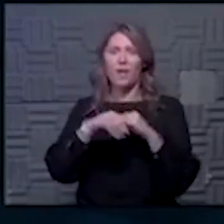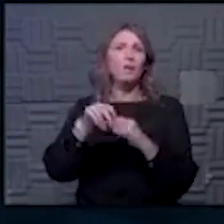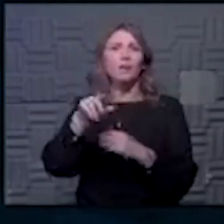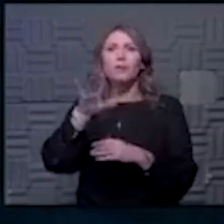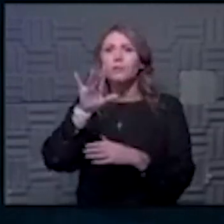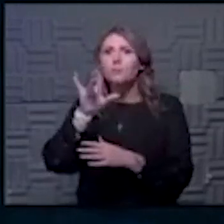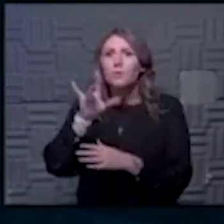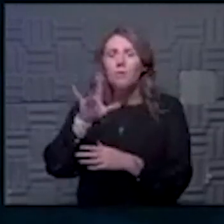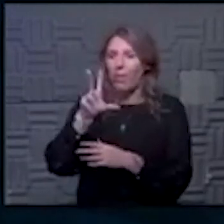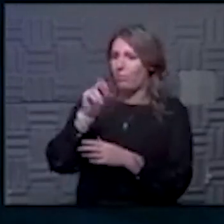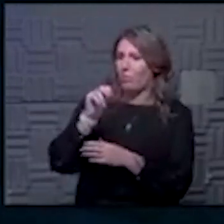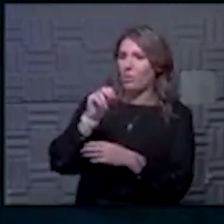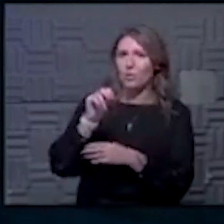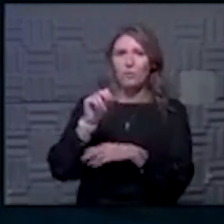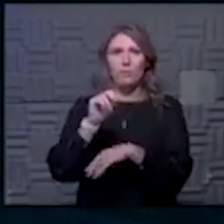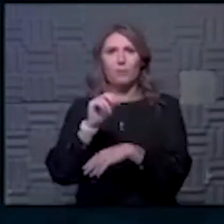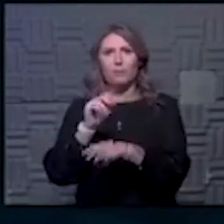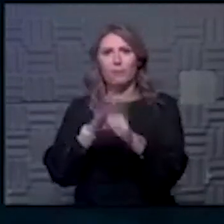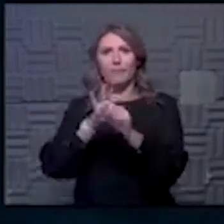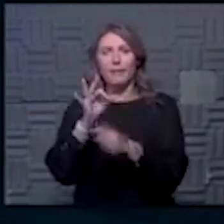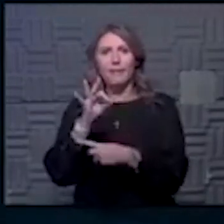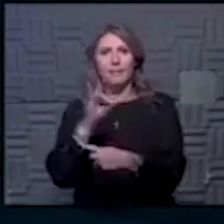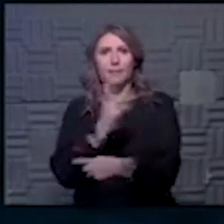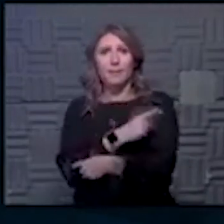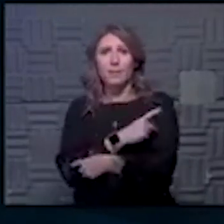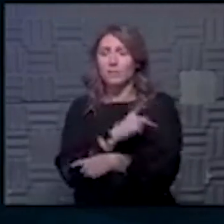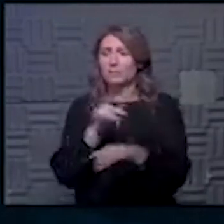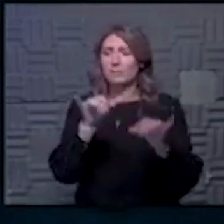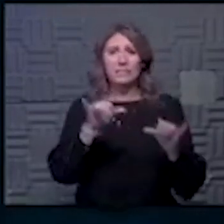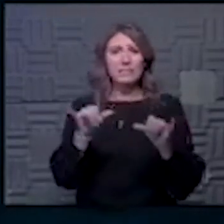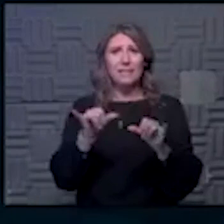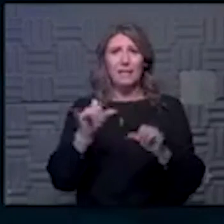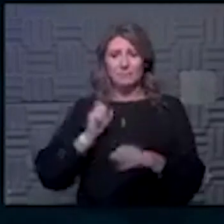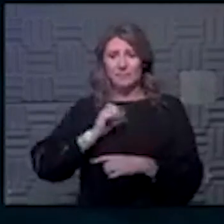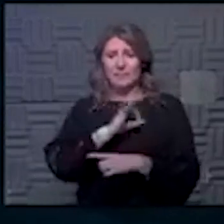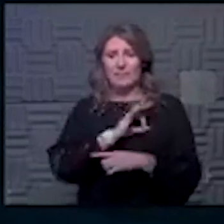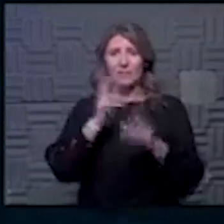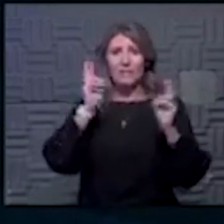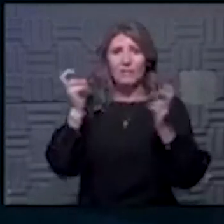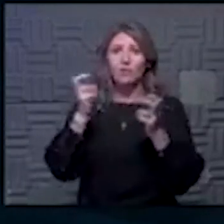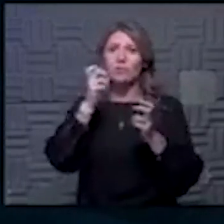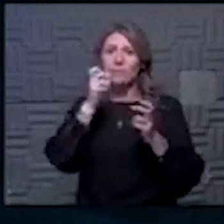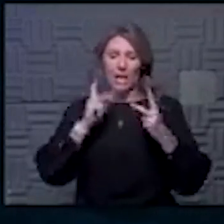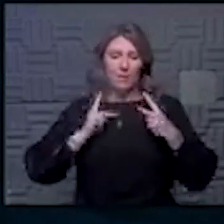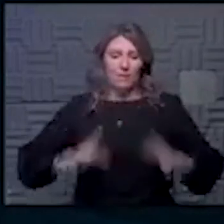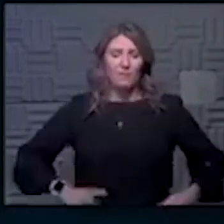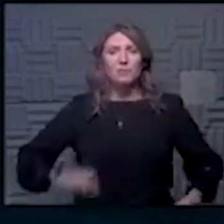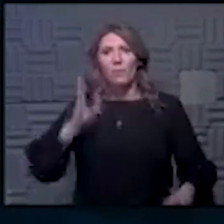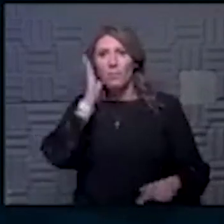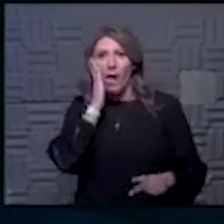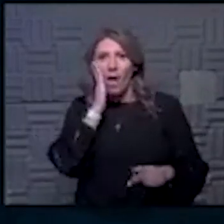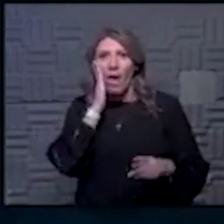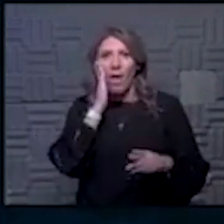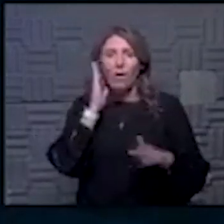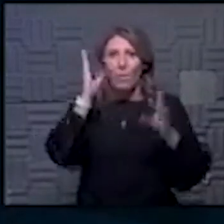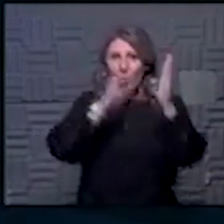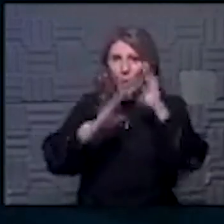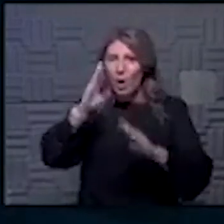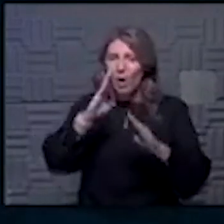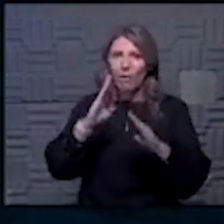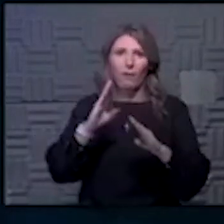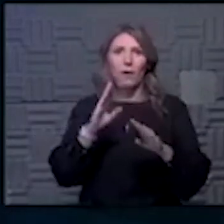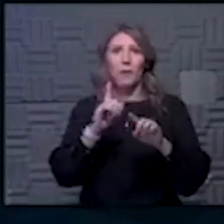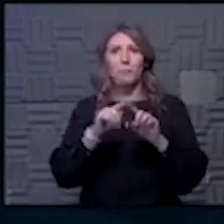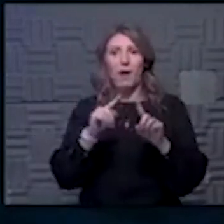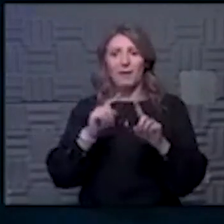with that. So we are stretched thin. Same kind of staffing issues. It's not the physical beds that we are worried as much about as the